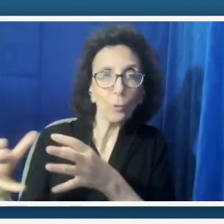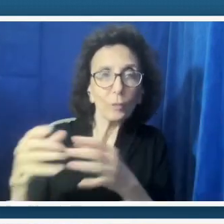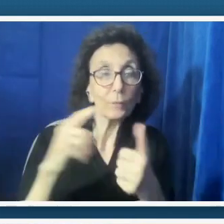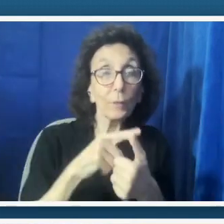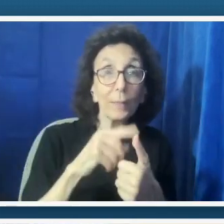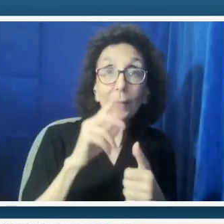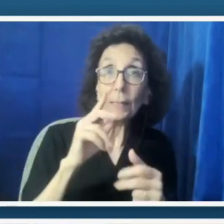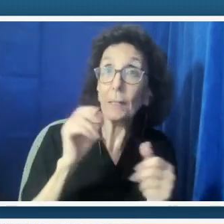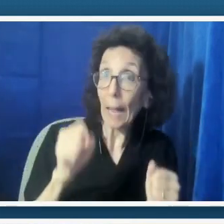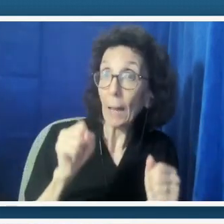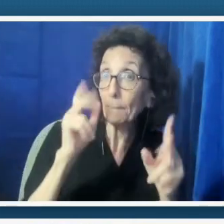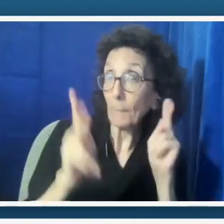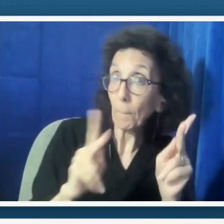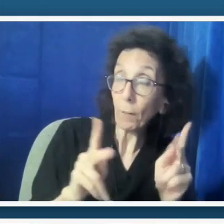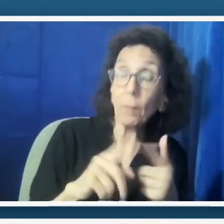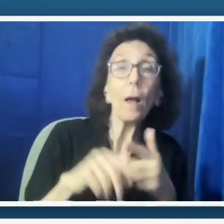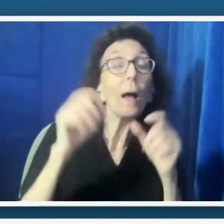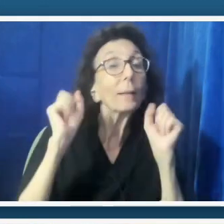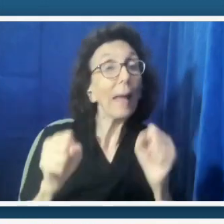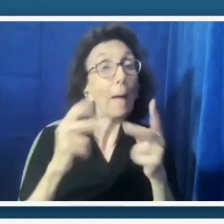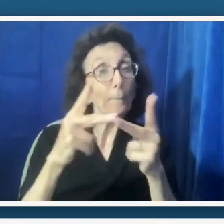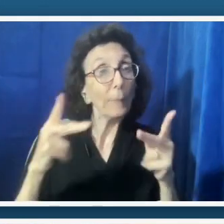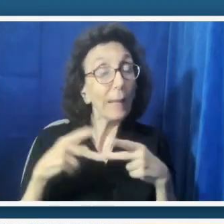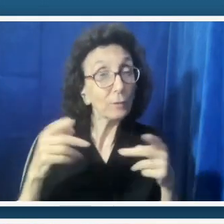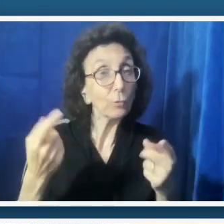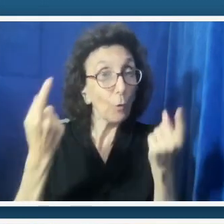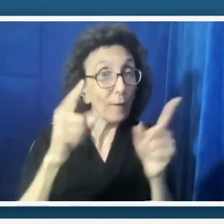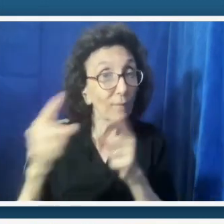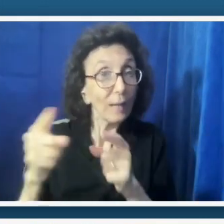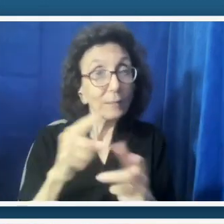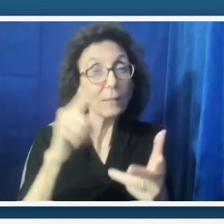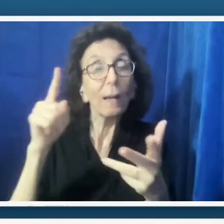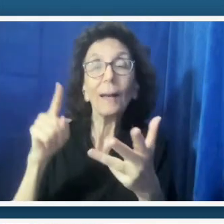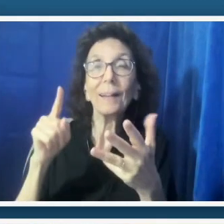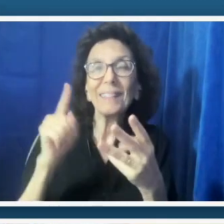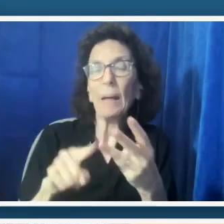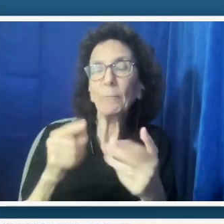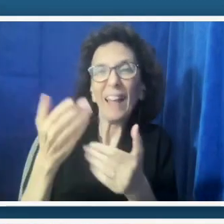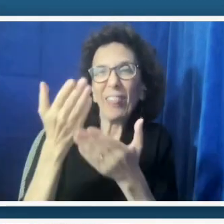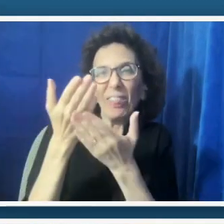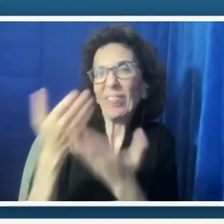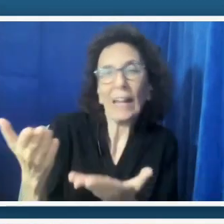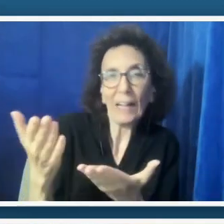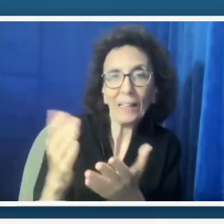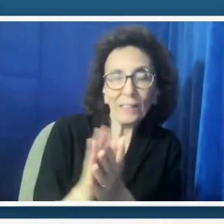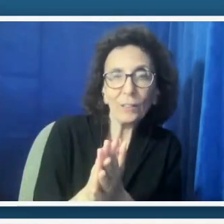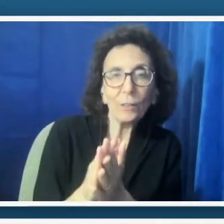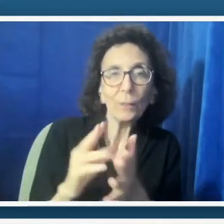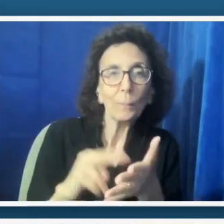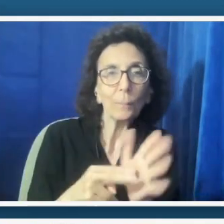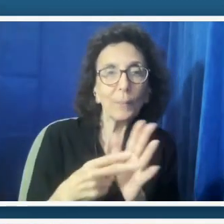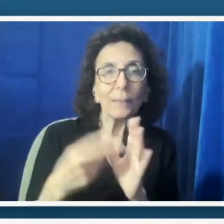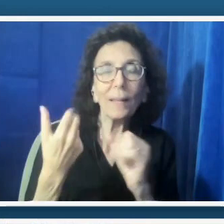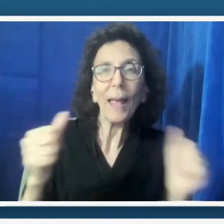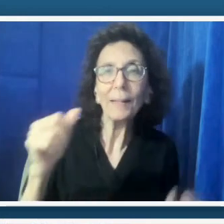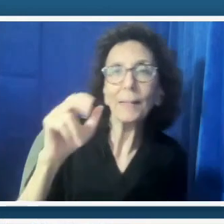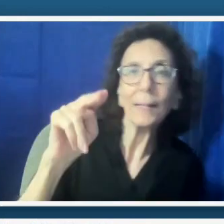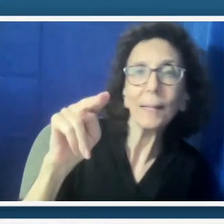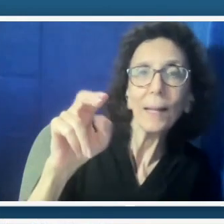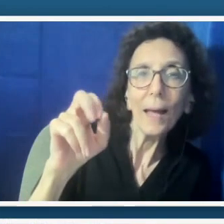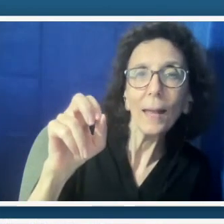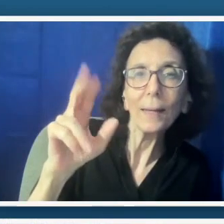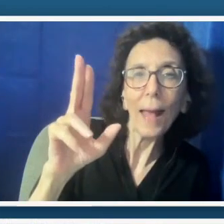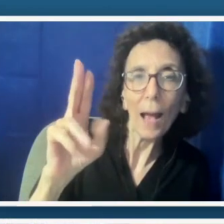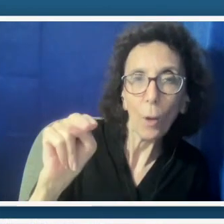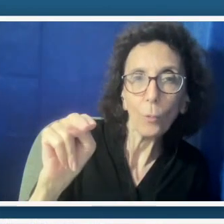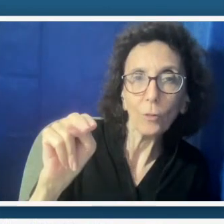people, places and events, or things, which essentially means that any noun can be a stamp. And obviously there